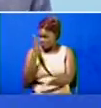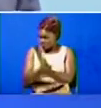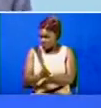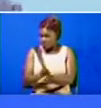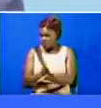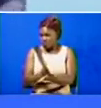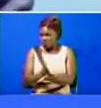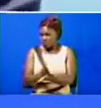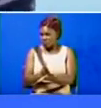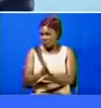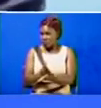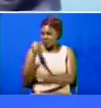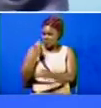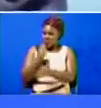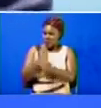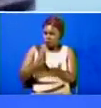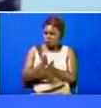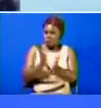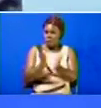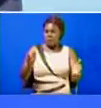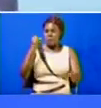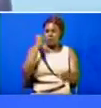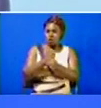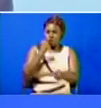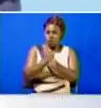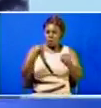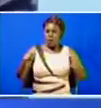Si namna hiyo? Tuhakikishe kazi ya wananchi imefanyii.